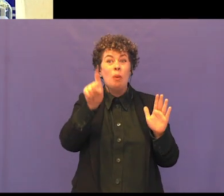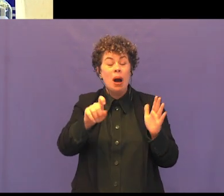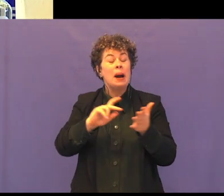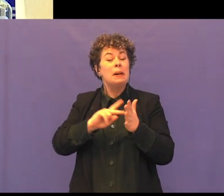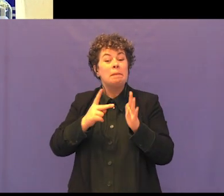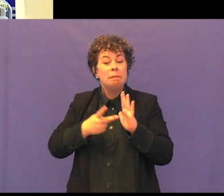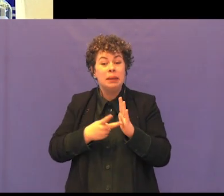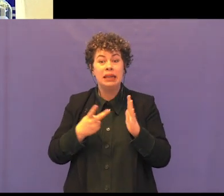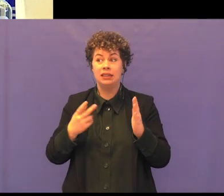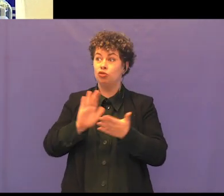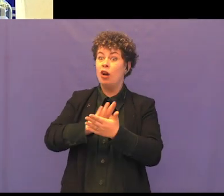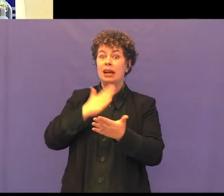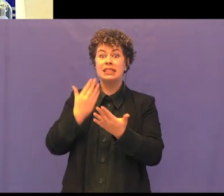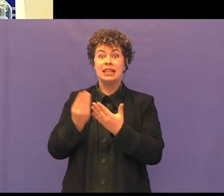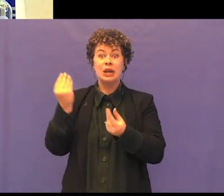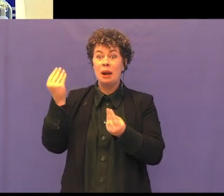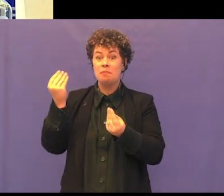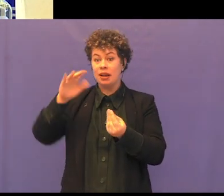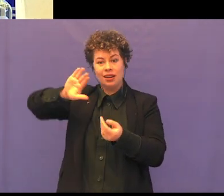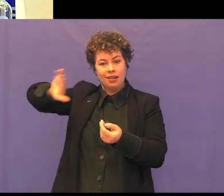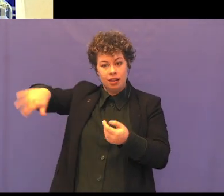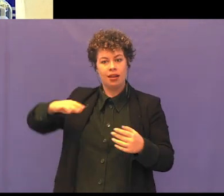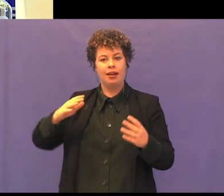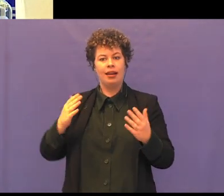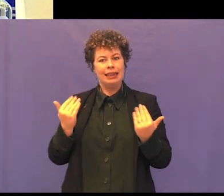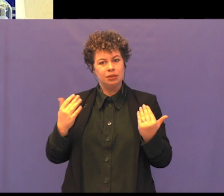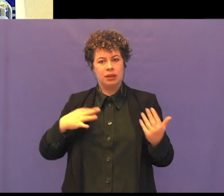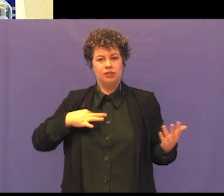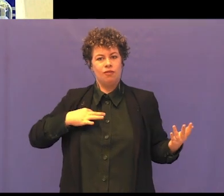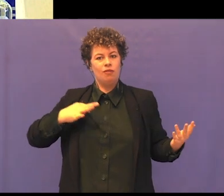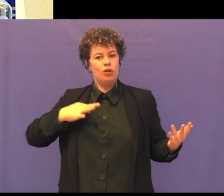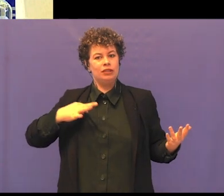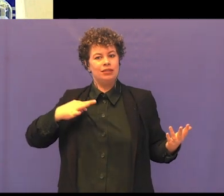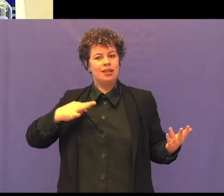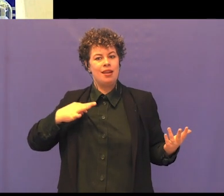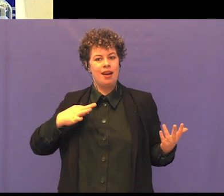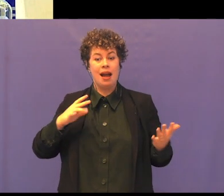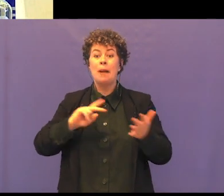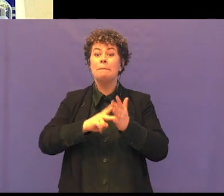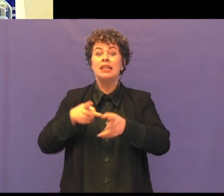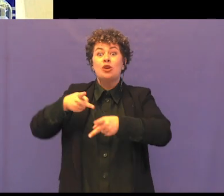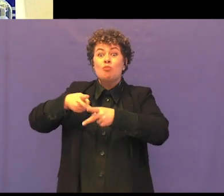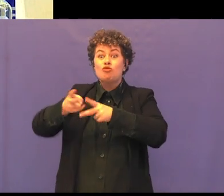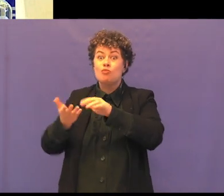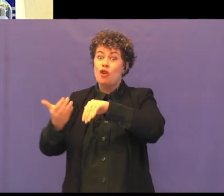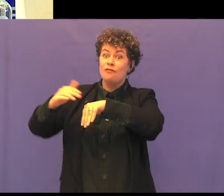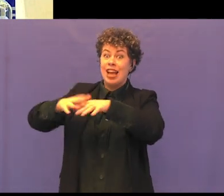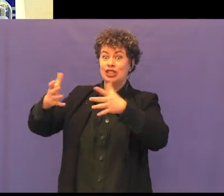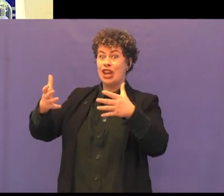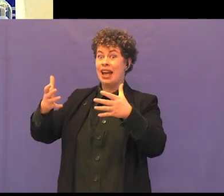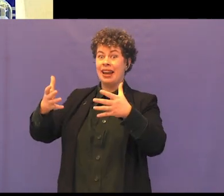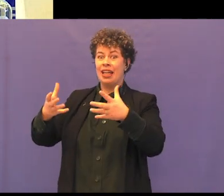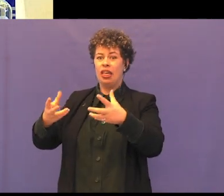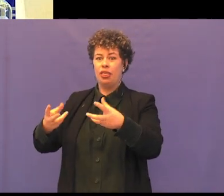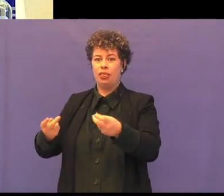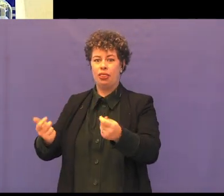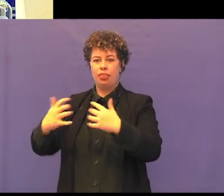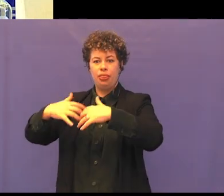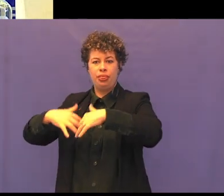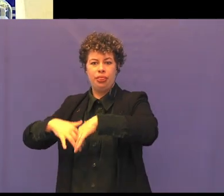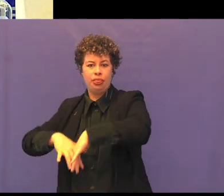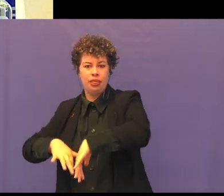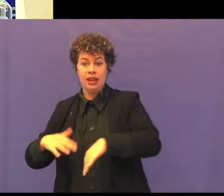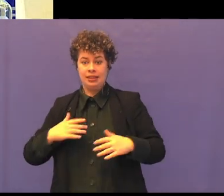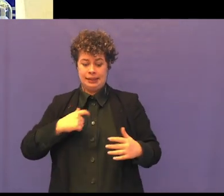to the deprofessionalization of translation, and basically, it's part of a